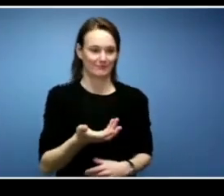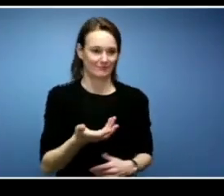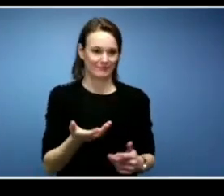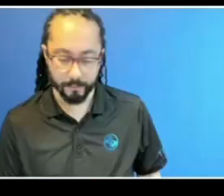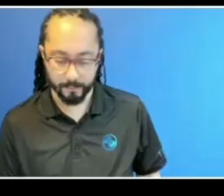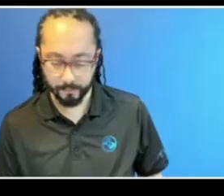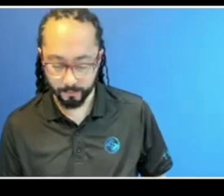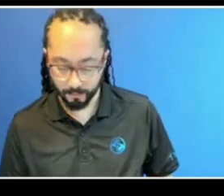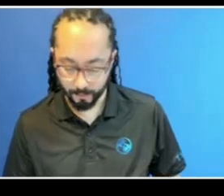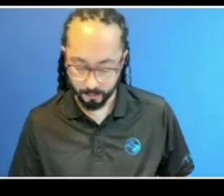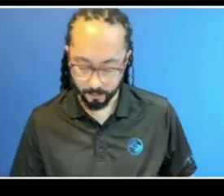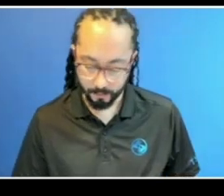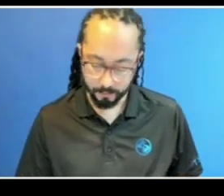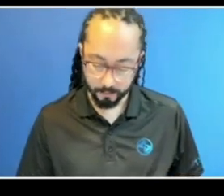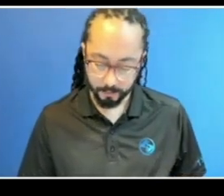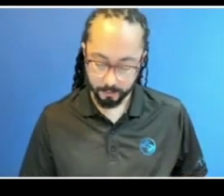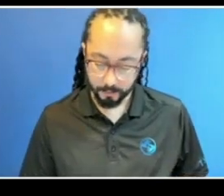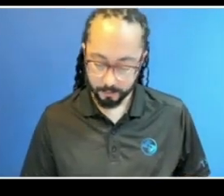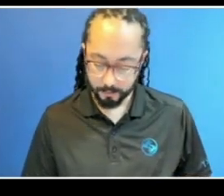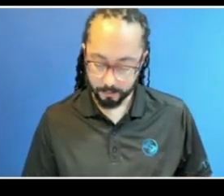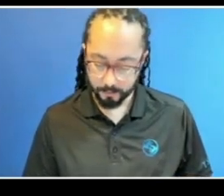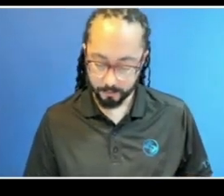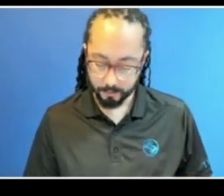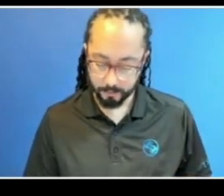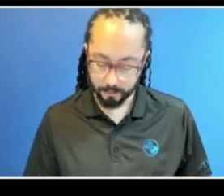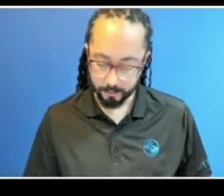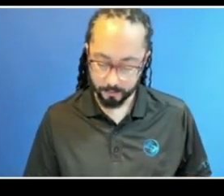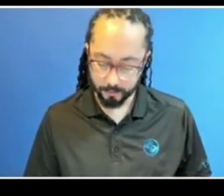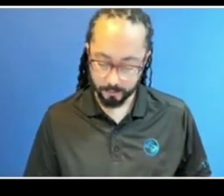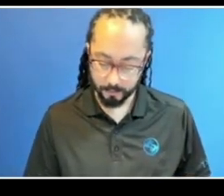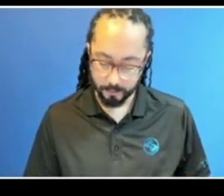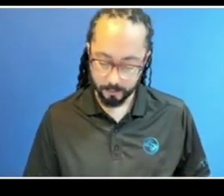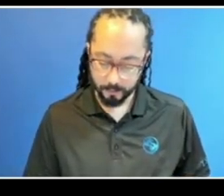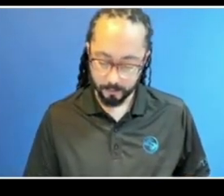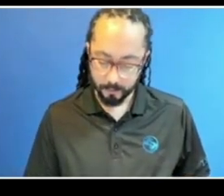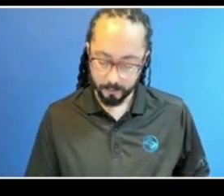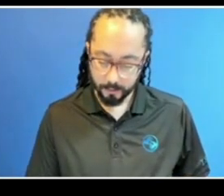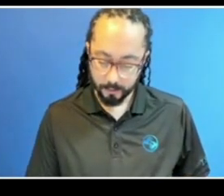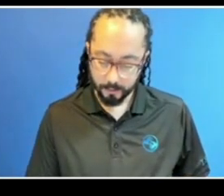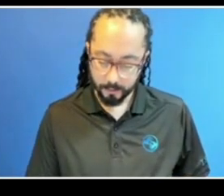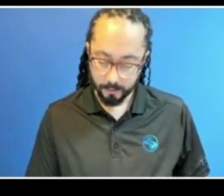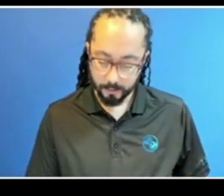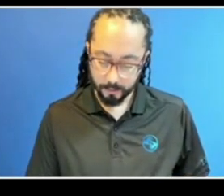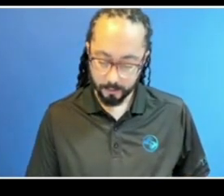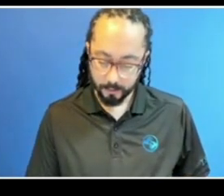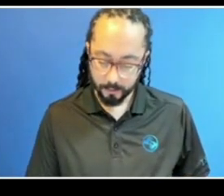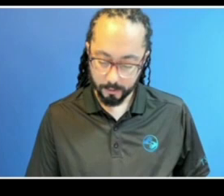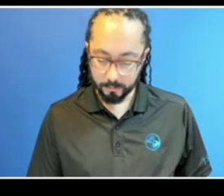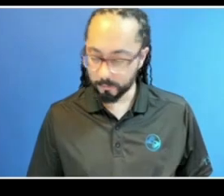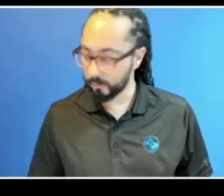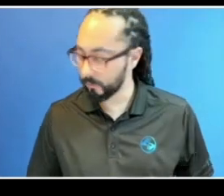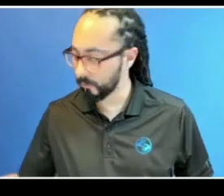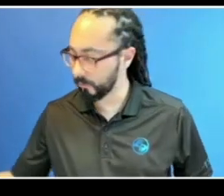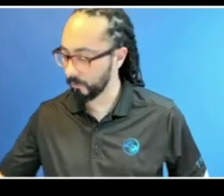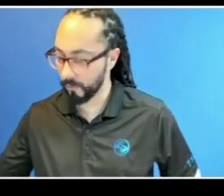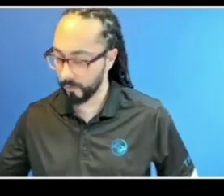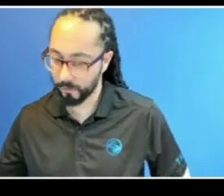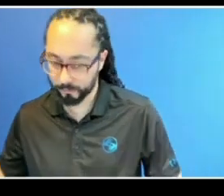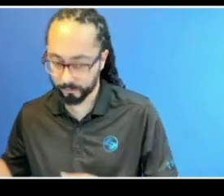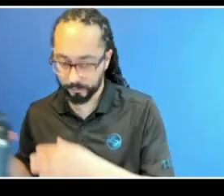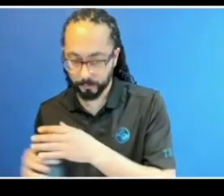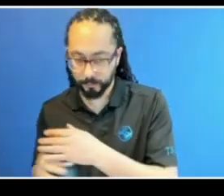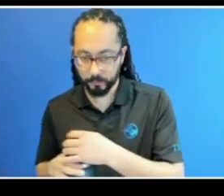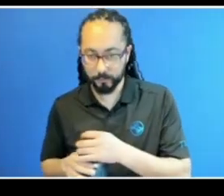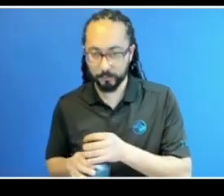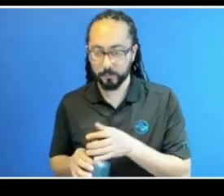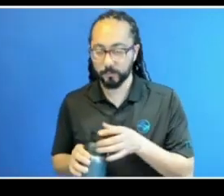your experiences so that other people can learn from it. I think that is something that can't go underestimated, because a lot of people are, you